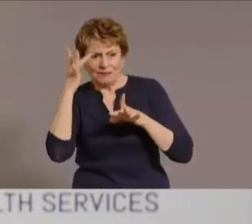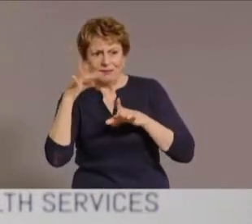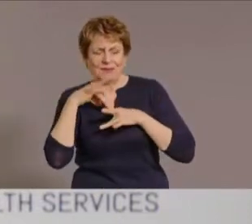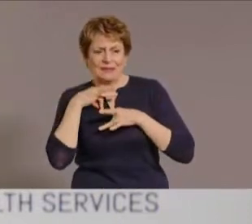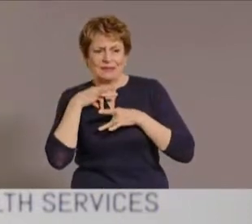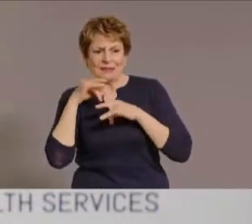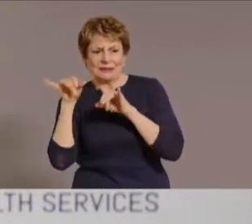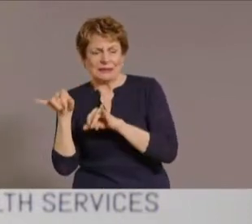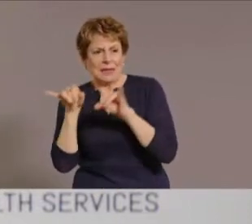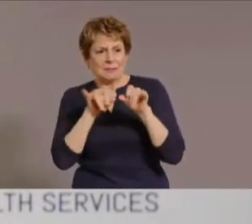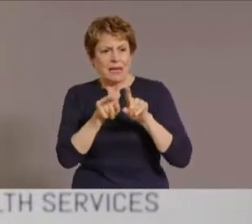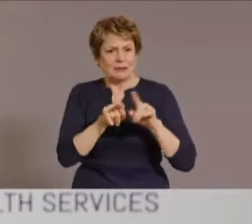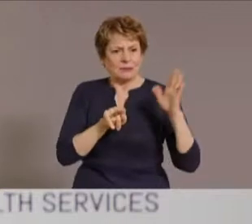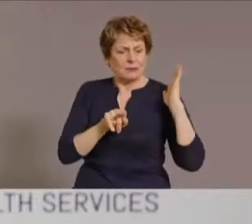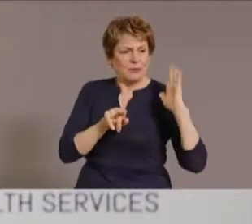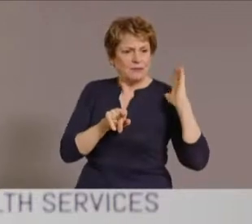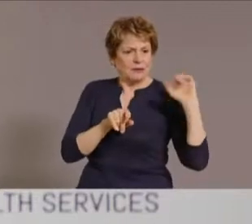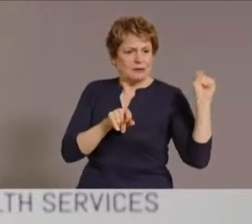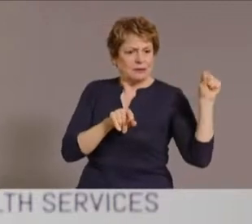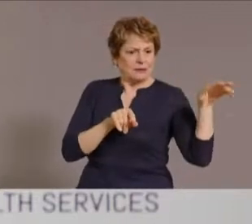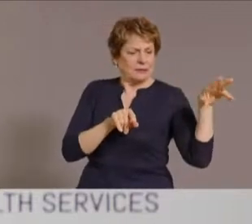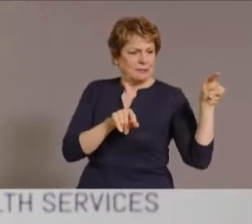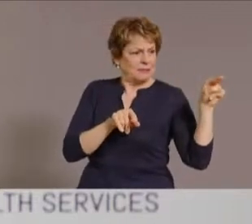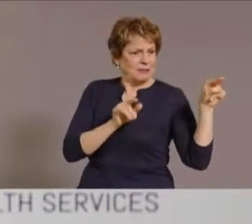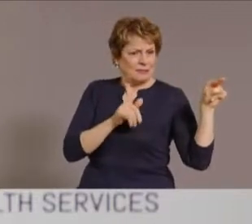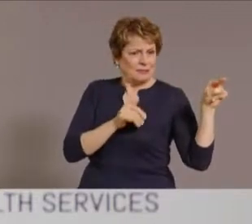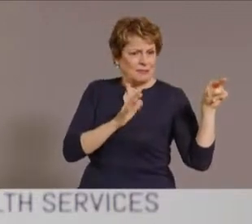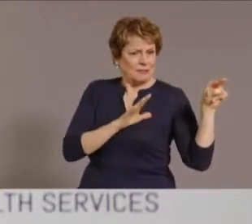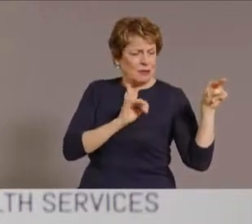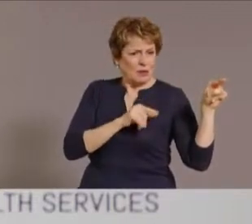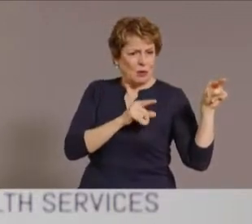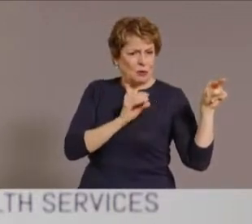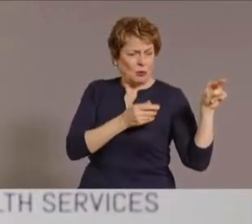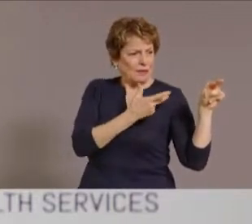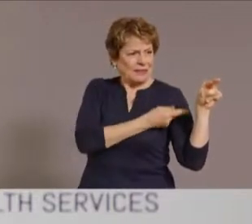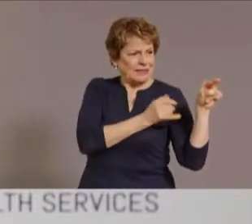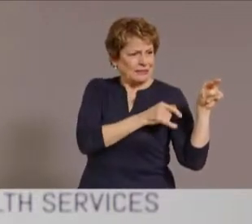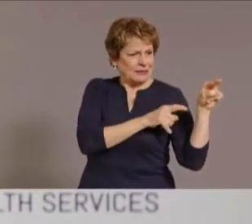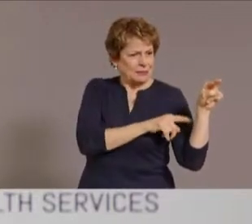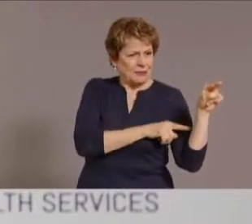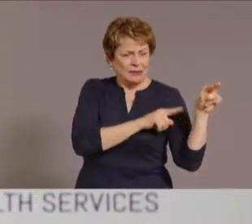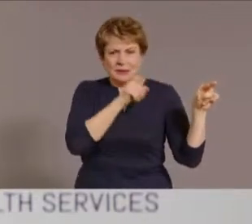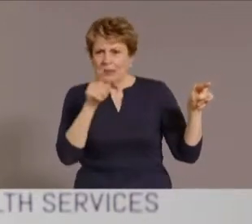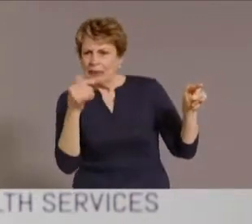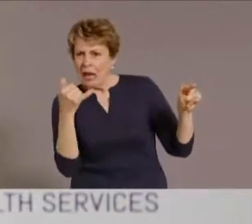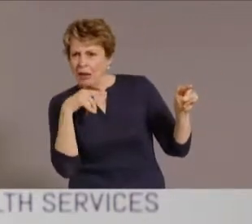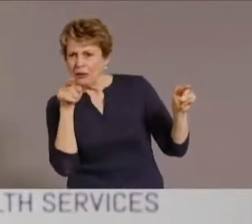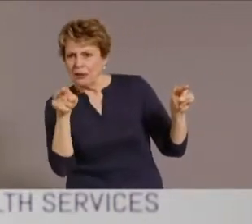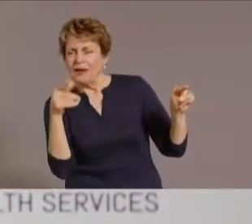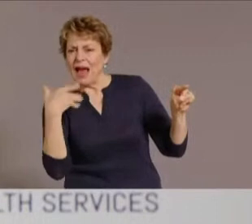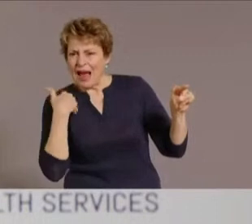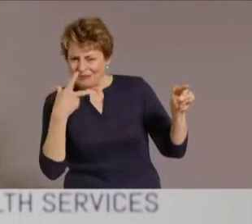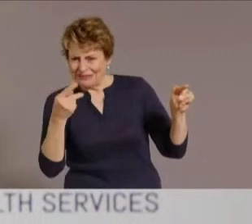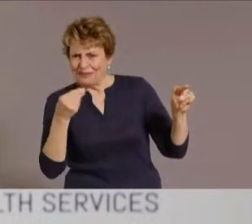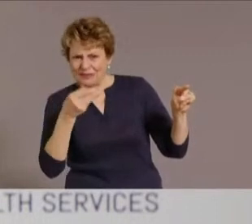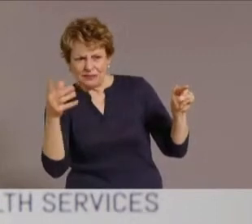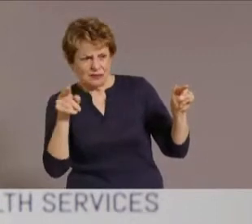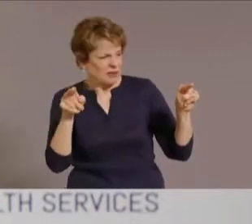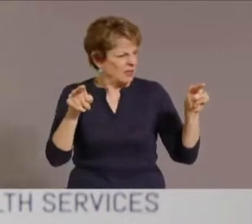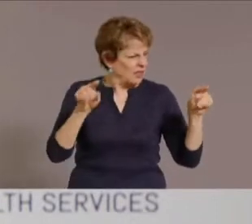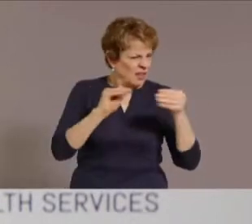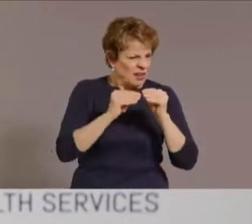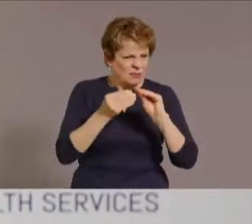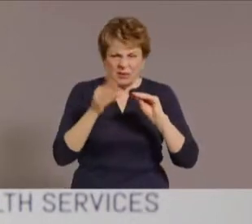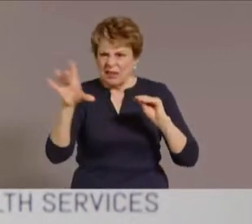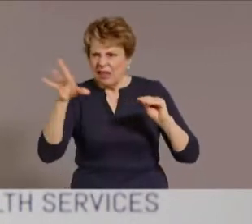vaccine. What's going on here? We seem to be hitting the same number of cases per day that we were before there was a vaccine,